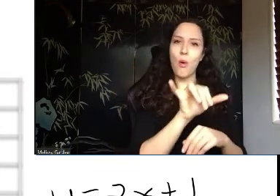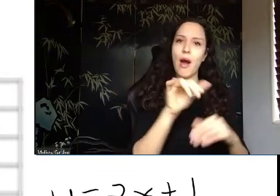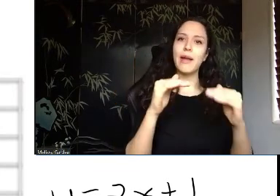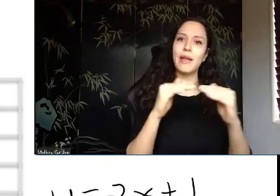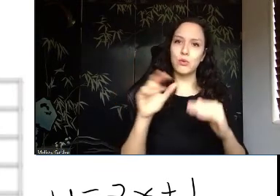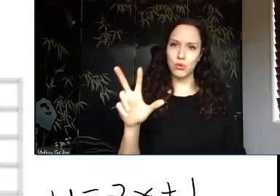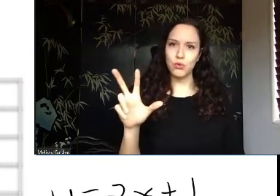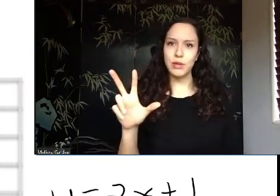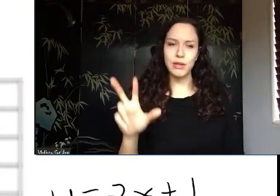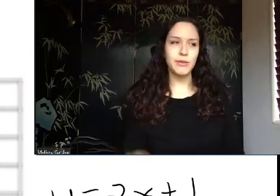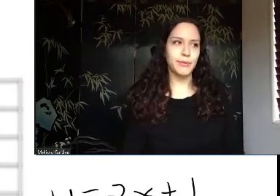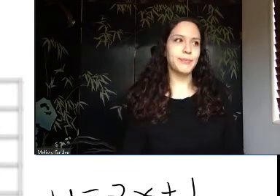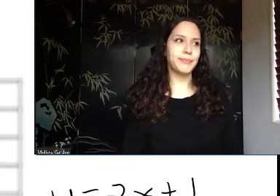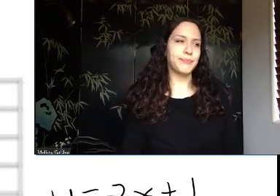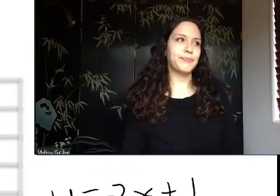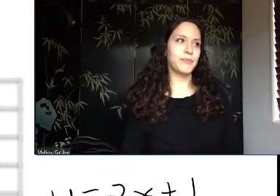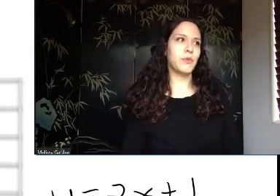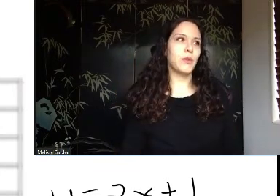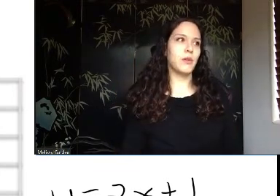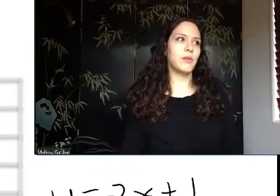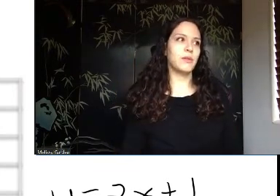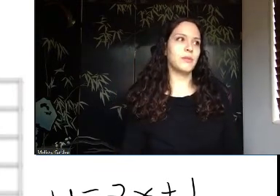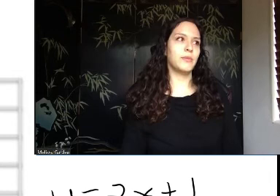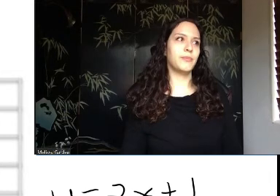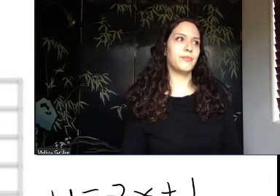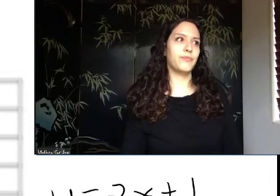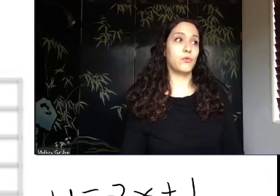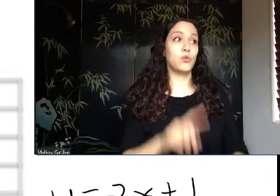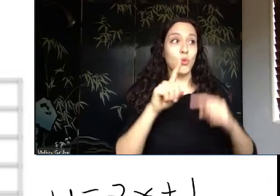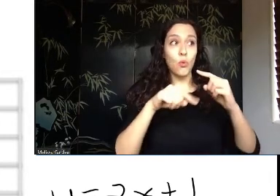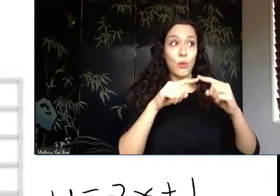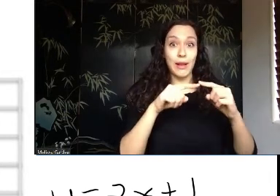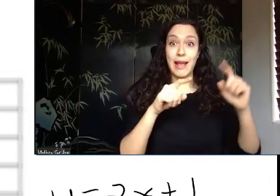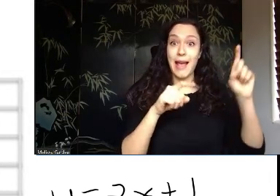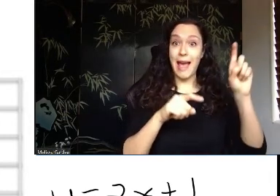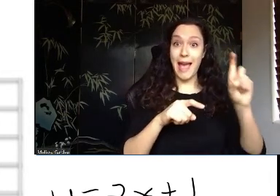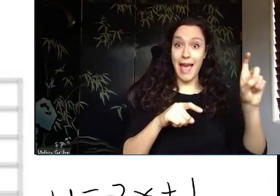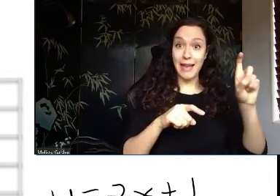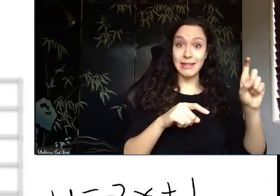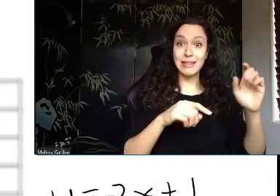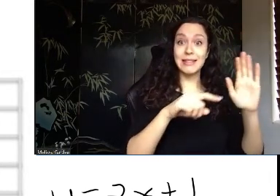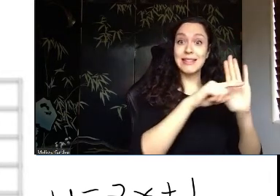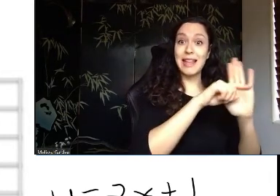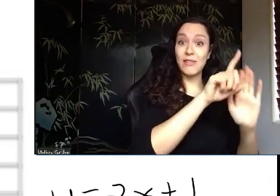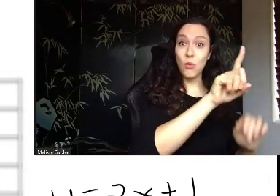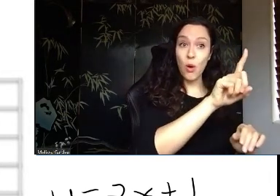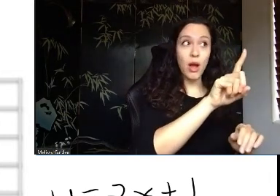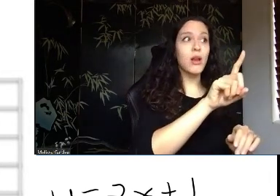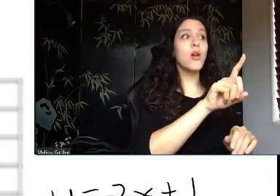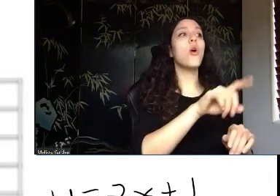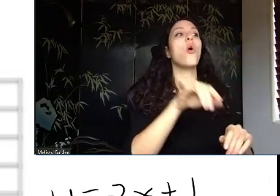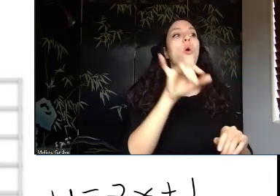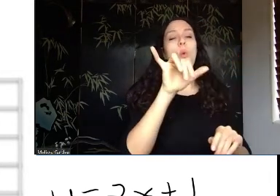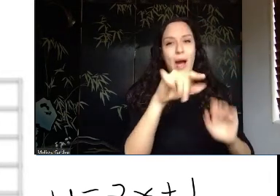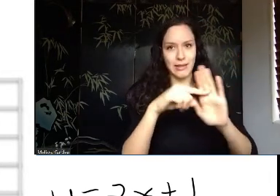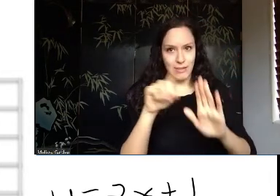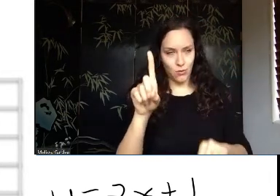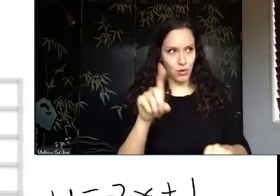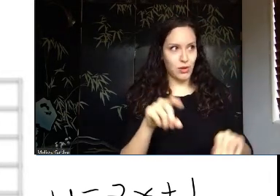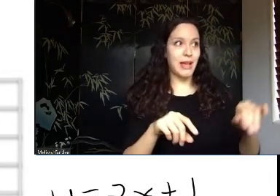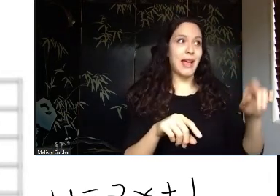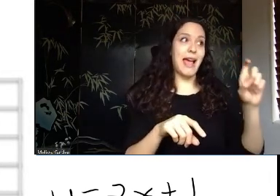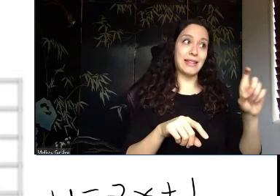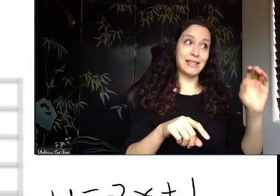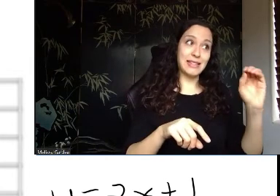Okay. So what this is saying is when x is -1, y is -1. When x is 0, y is